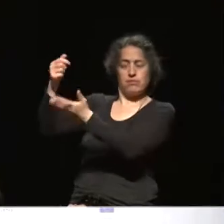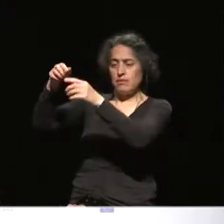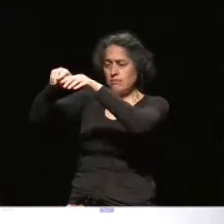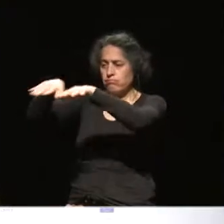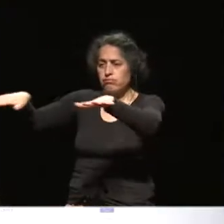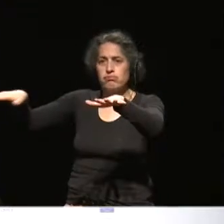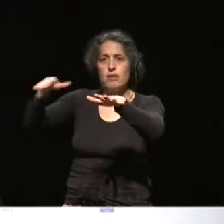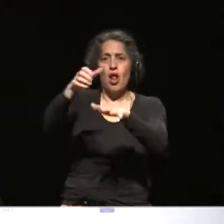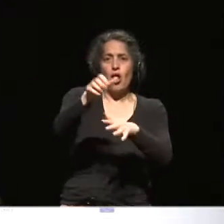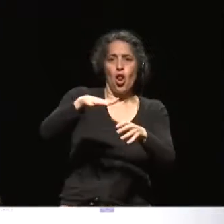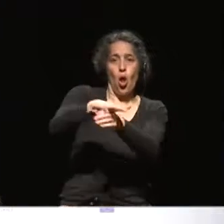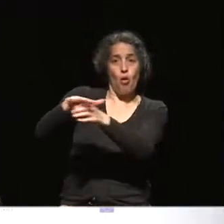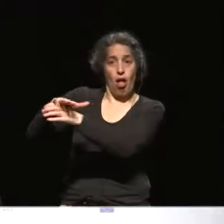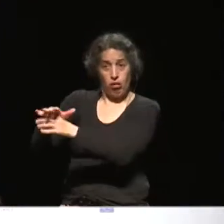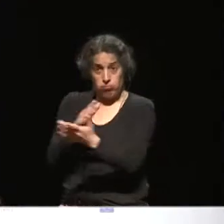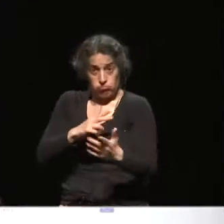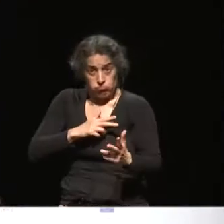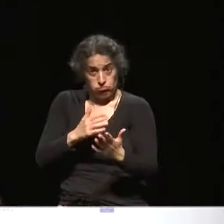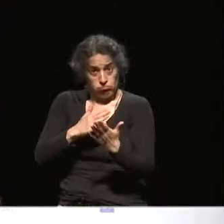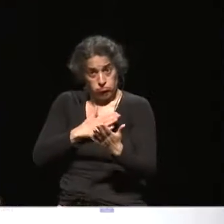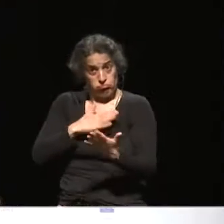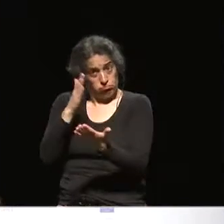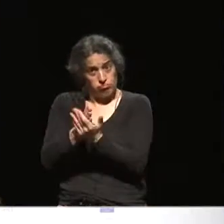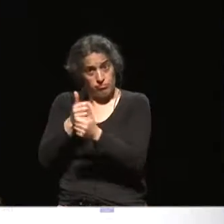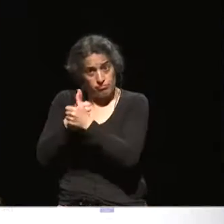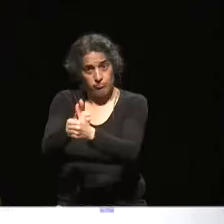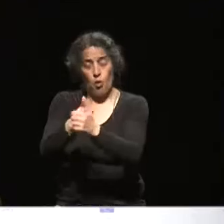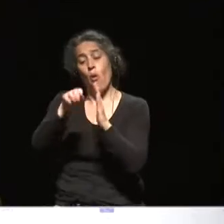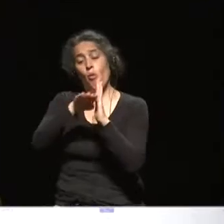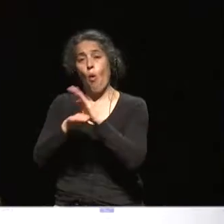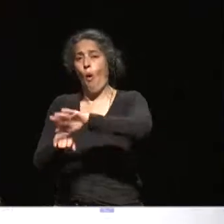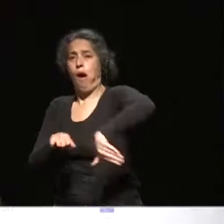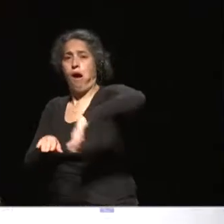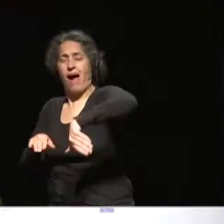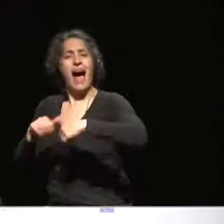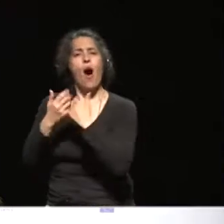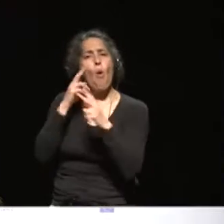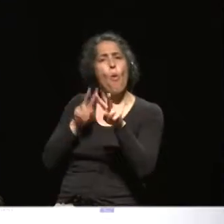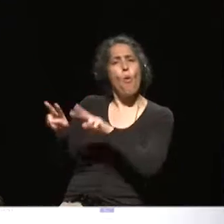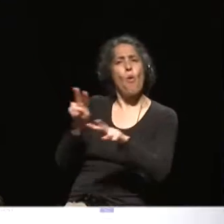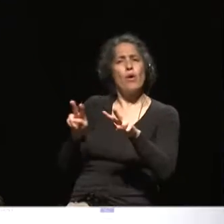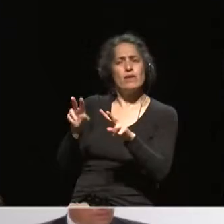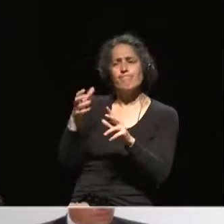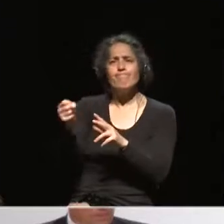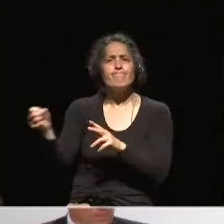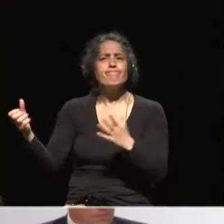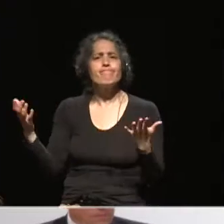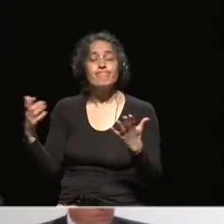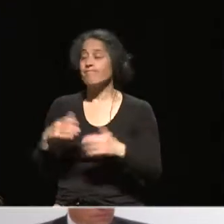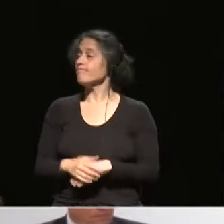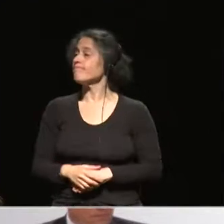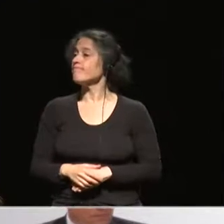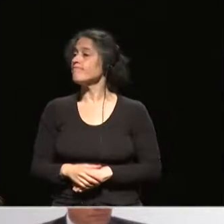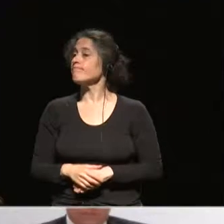very much for that. We will continue taking some questions and then we will hear the answers. I saw some hands